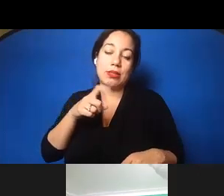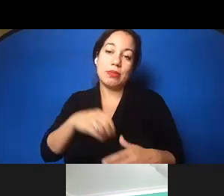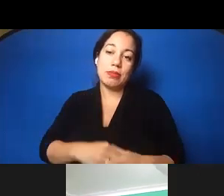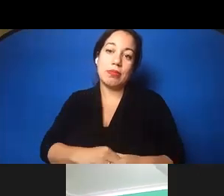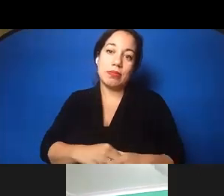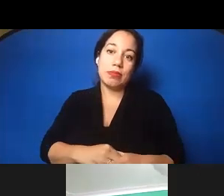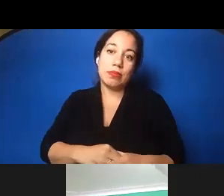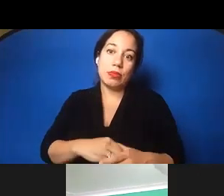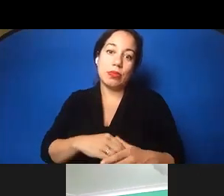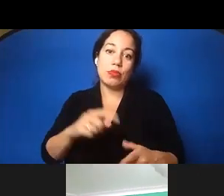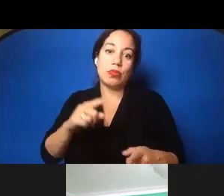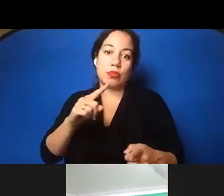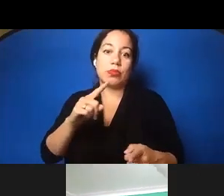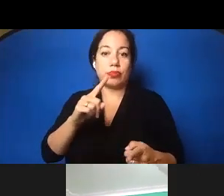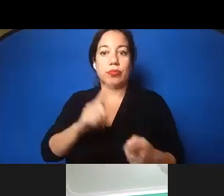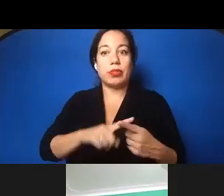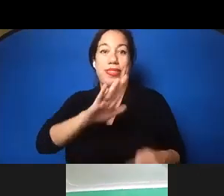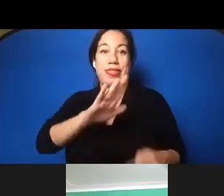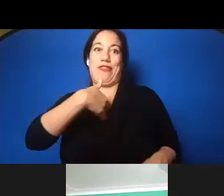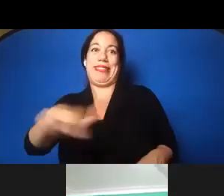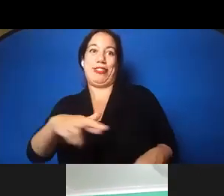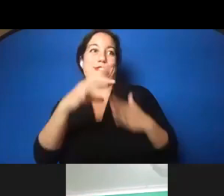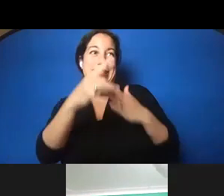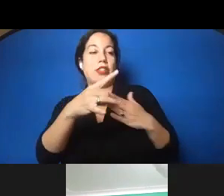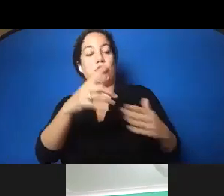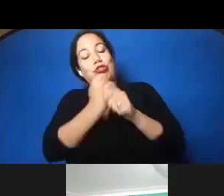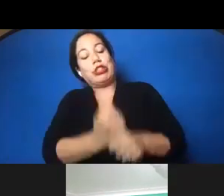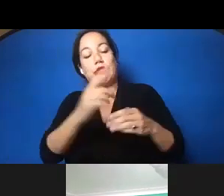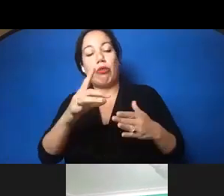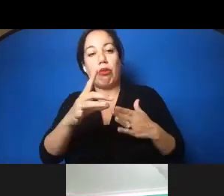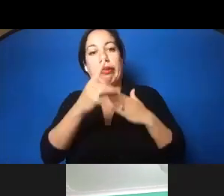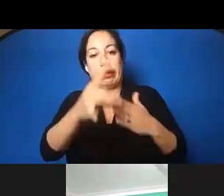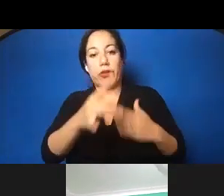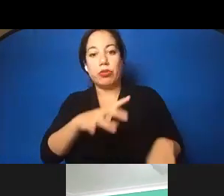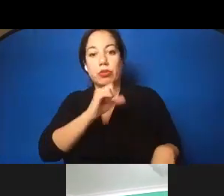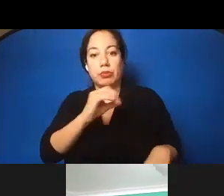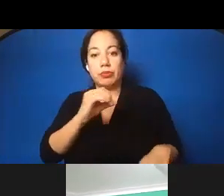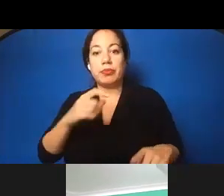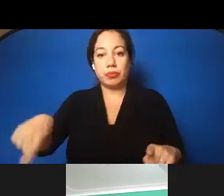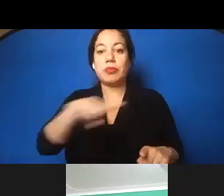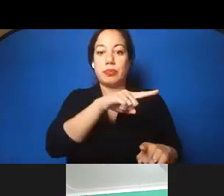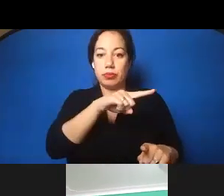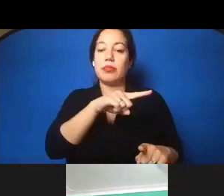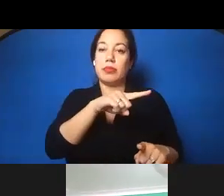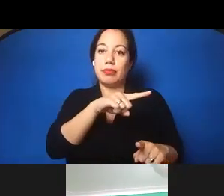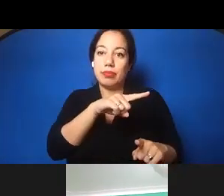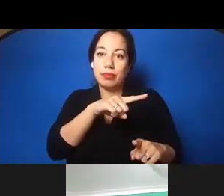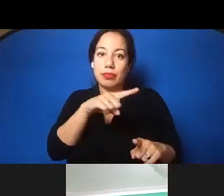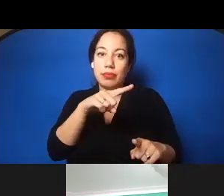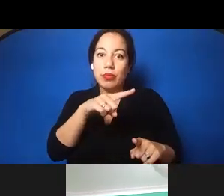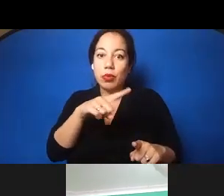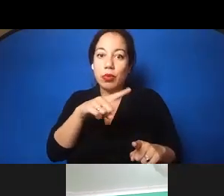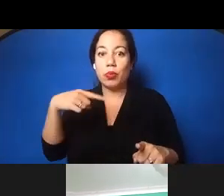traditional leaders so much. So we have to engage the traditional leaders. We have to engage the religious leaders so that they're able to pass the message that there is already COVID-19 in the